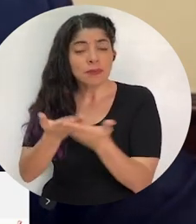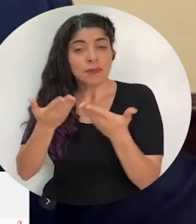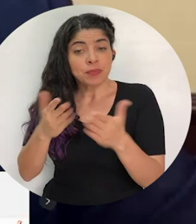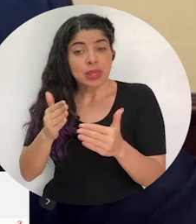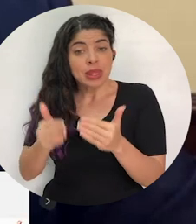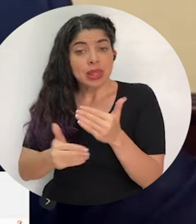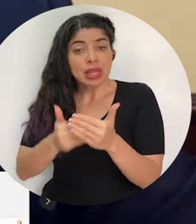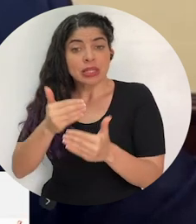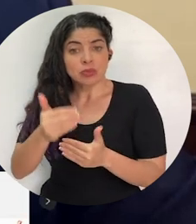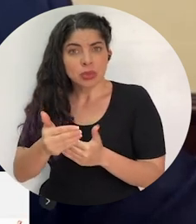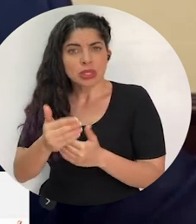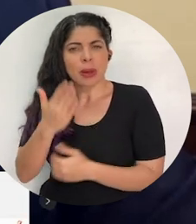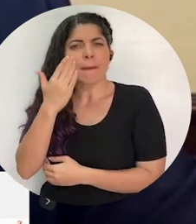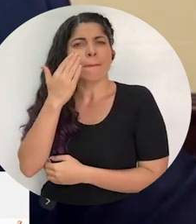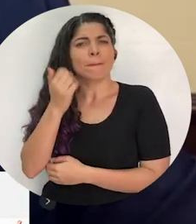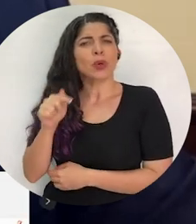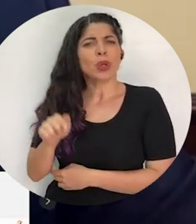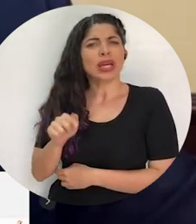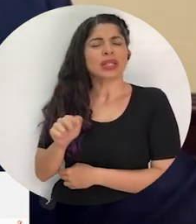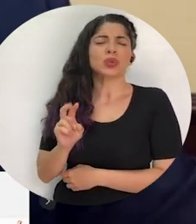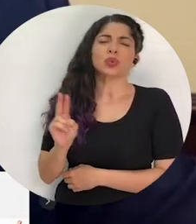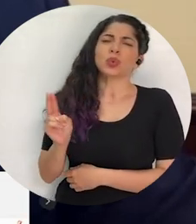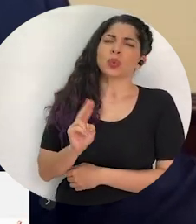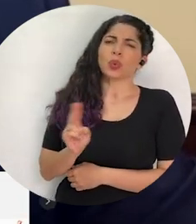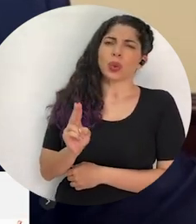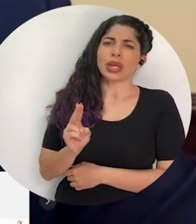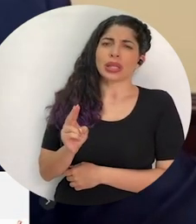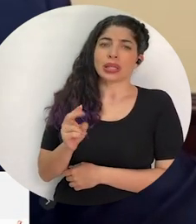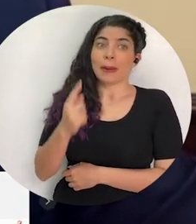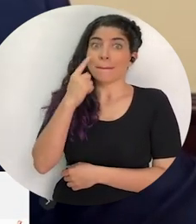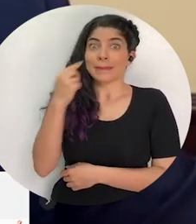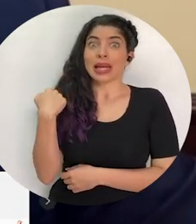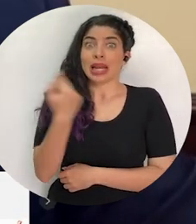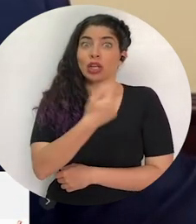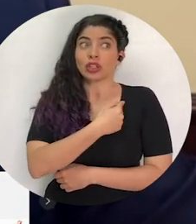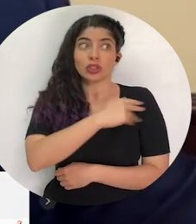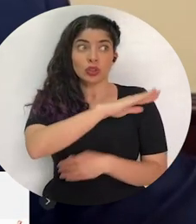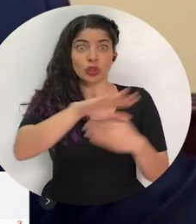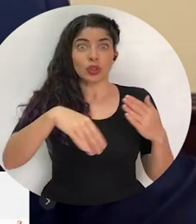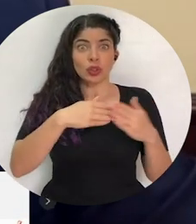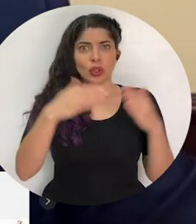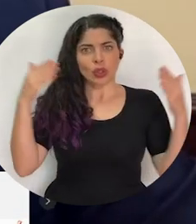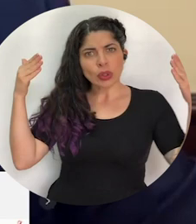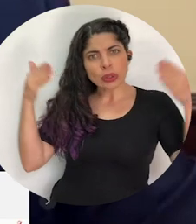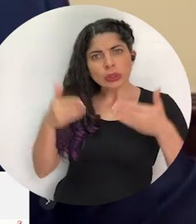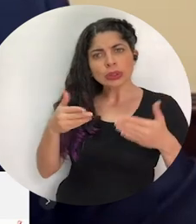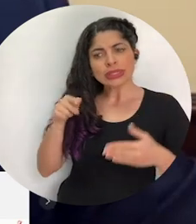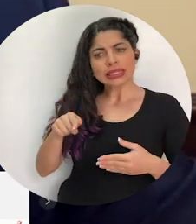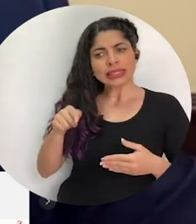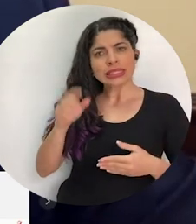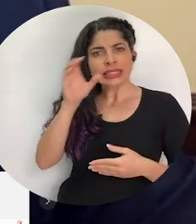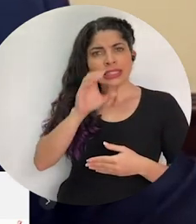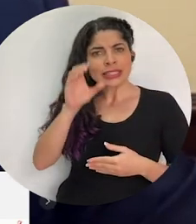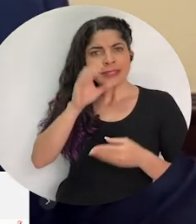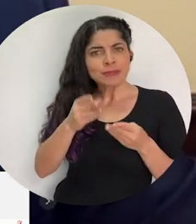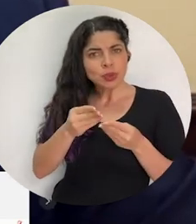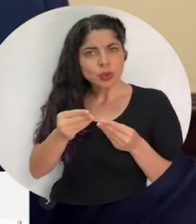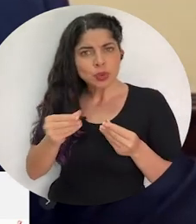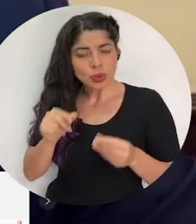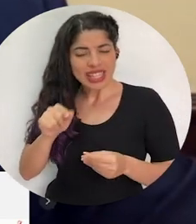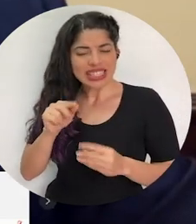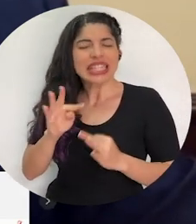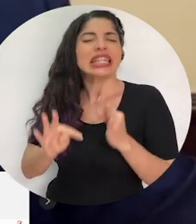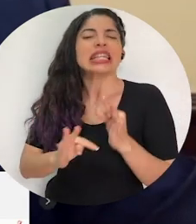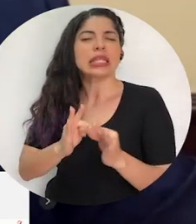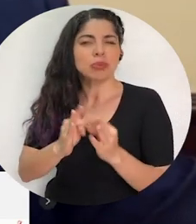then I'm saying why it's so urgent for us to advocate for this solution and this